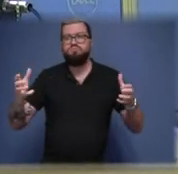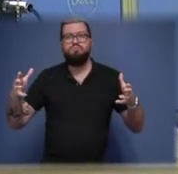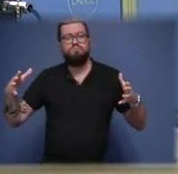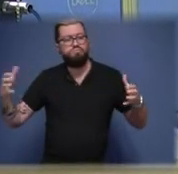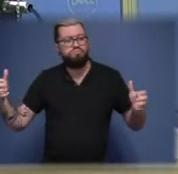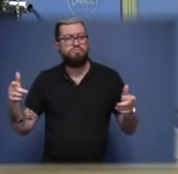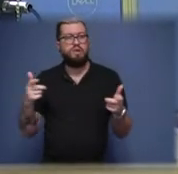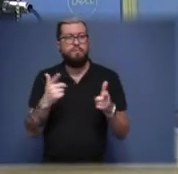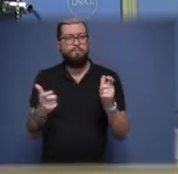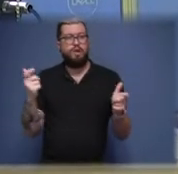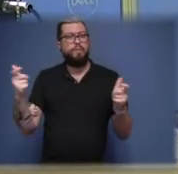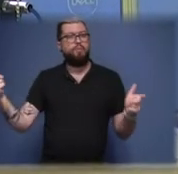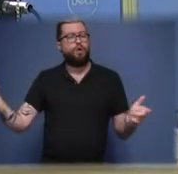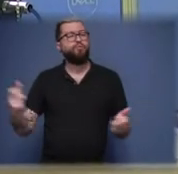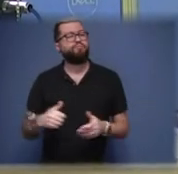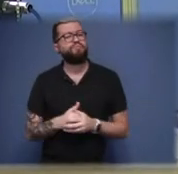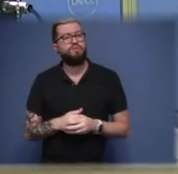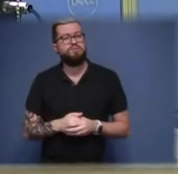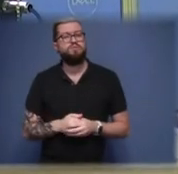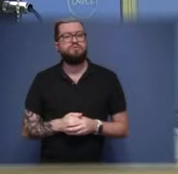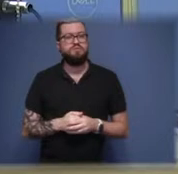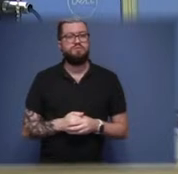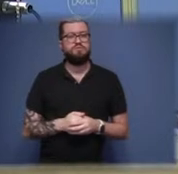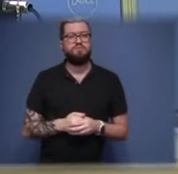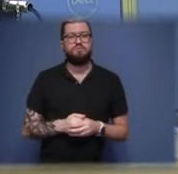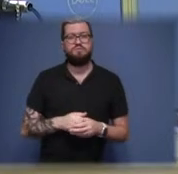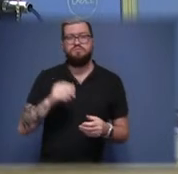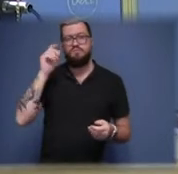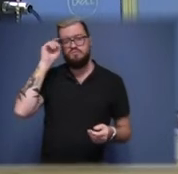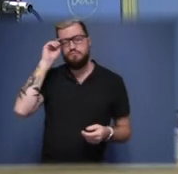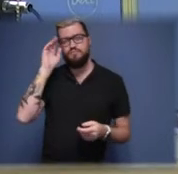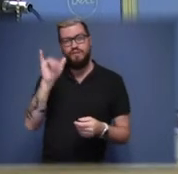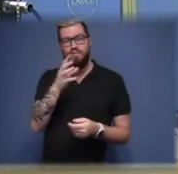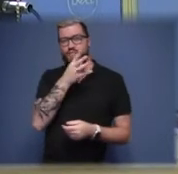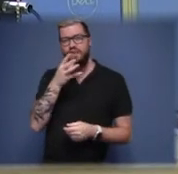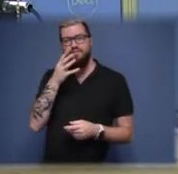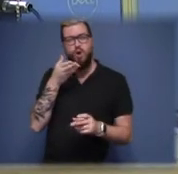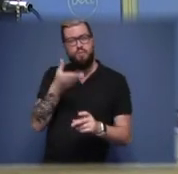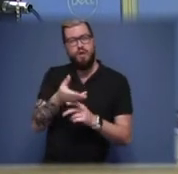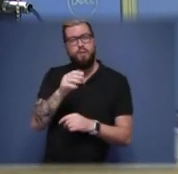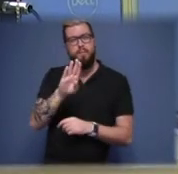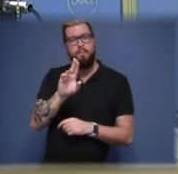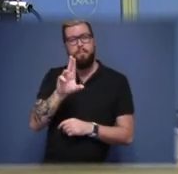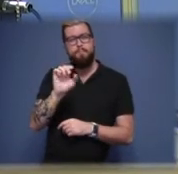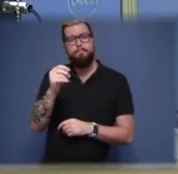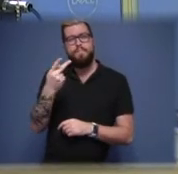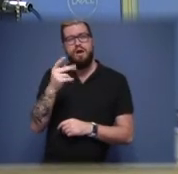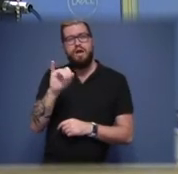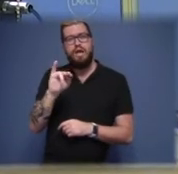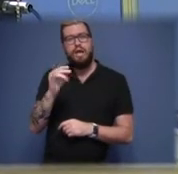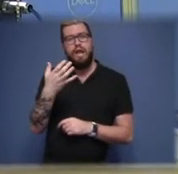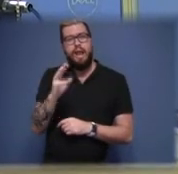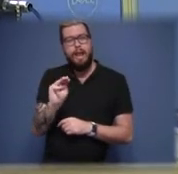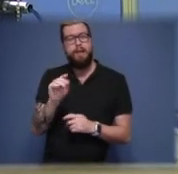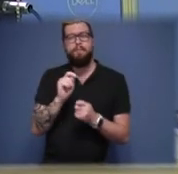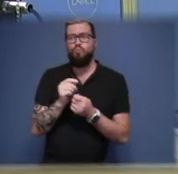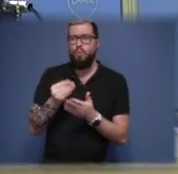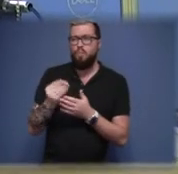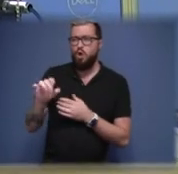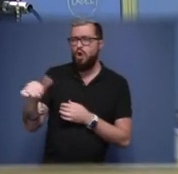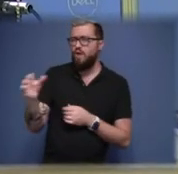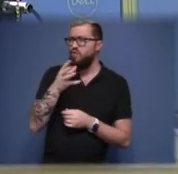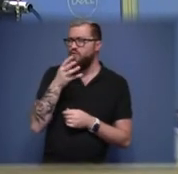bigger. And the farm in Buckingham, I mean, we had bought another farm first